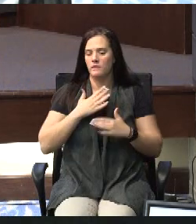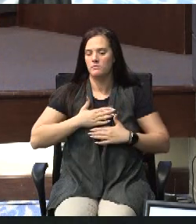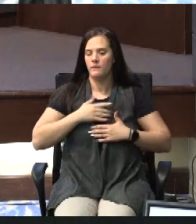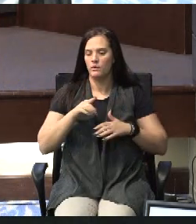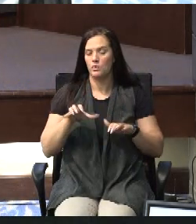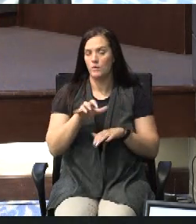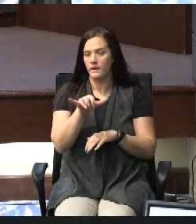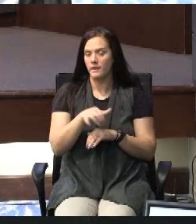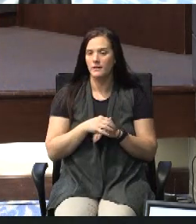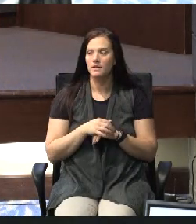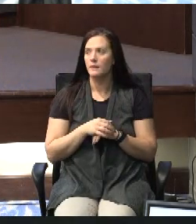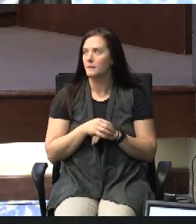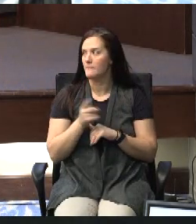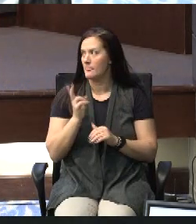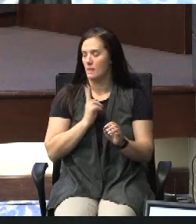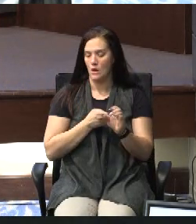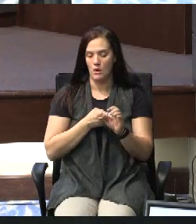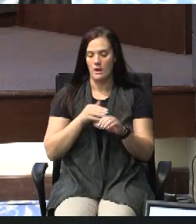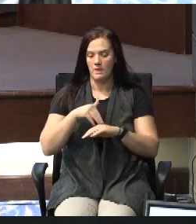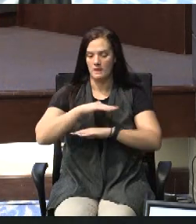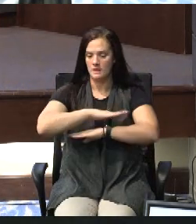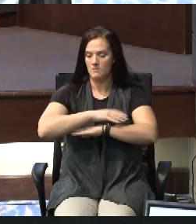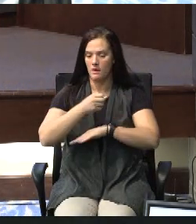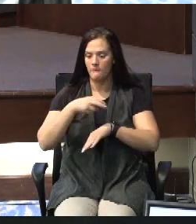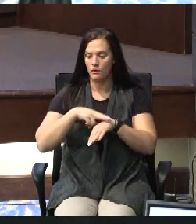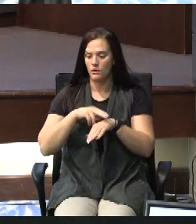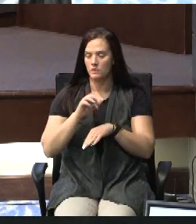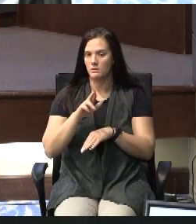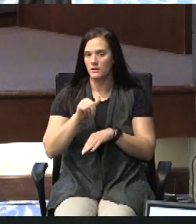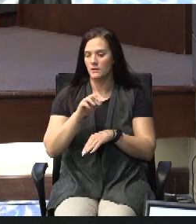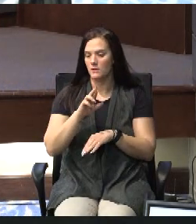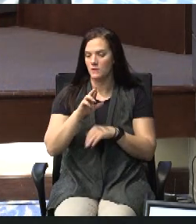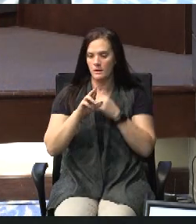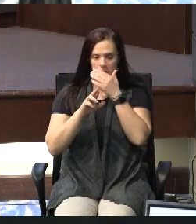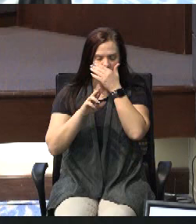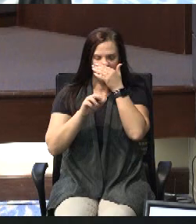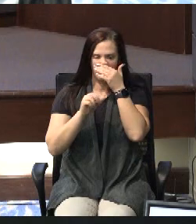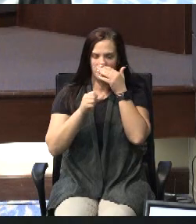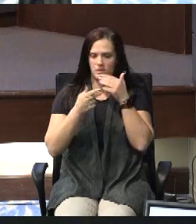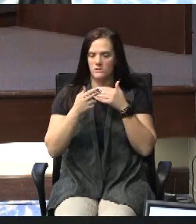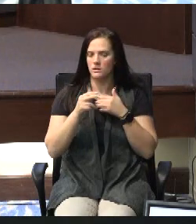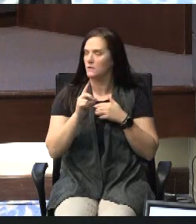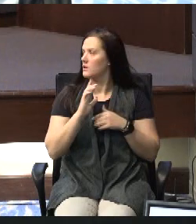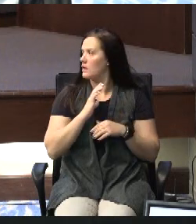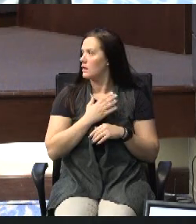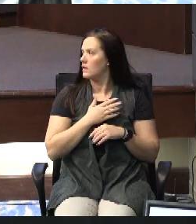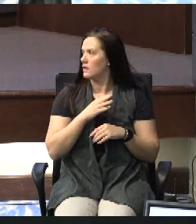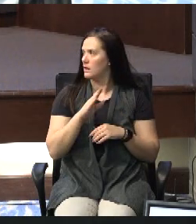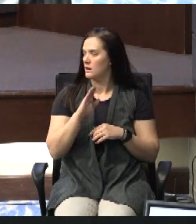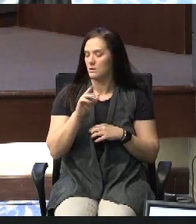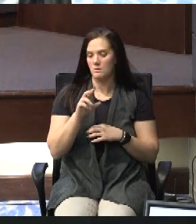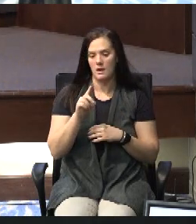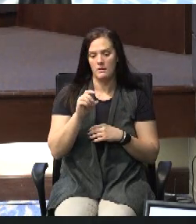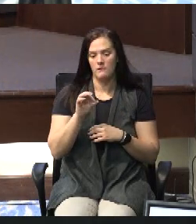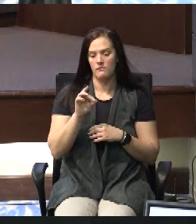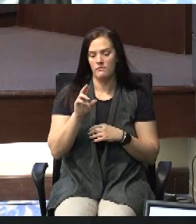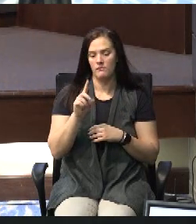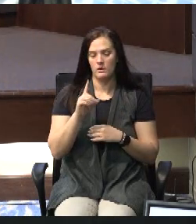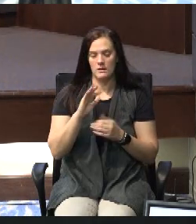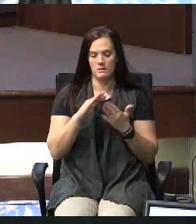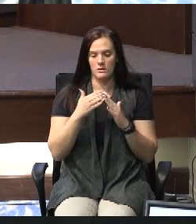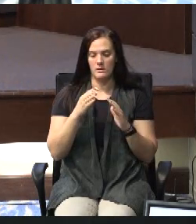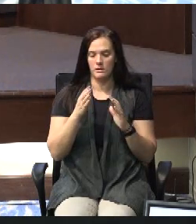of you doing that. He's joined at the table, of course, by Renisha Hudnall, our interim director of community services.